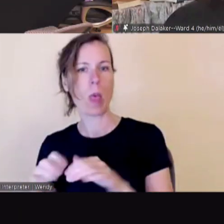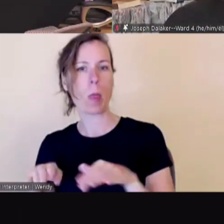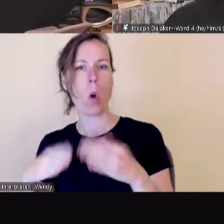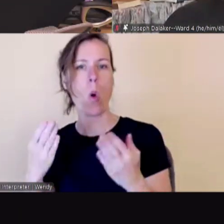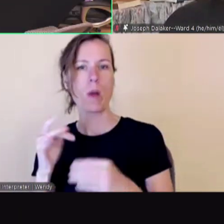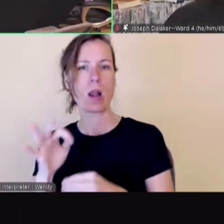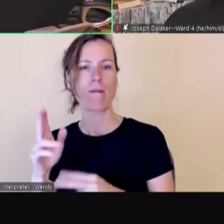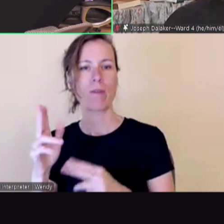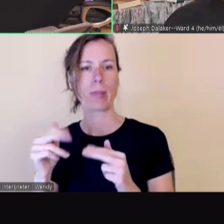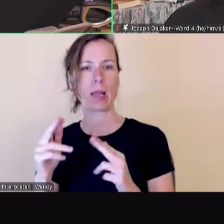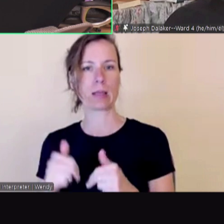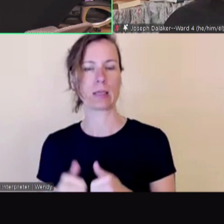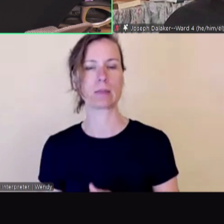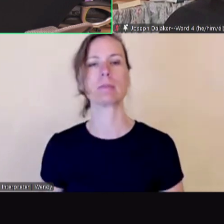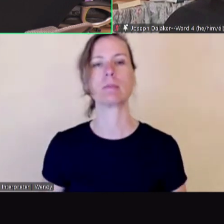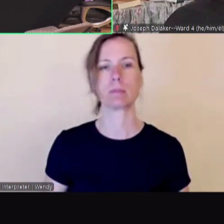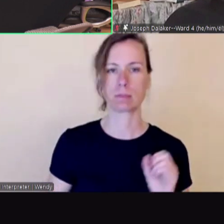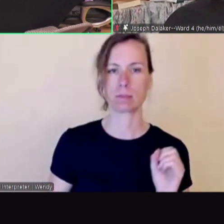Thank you.